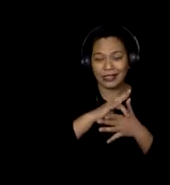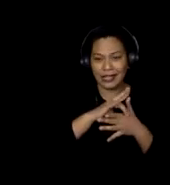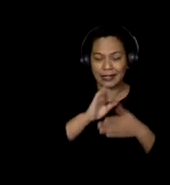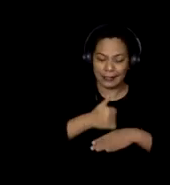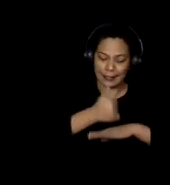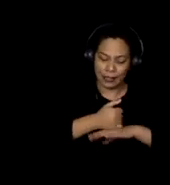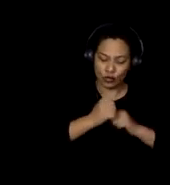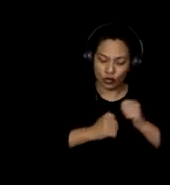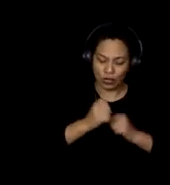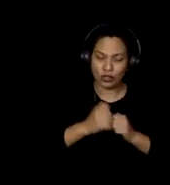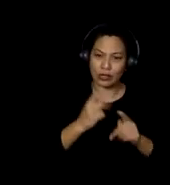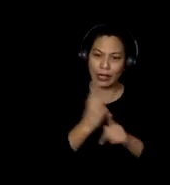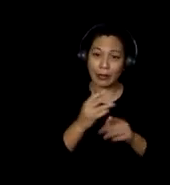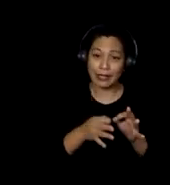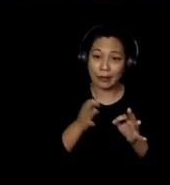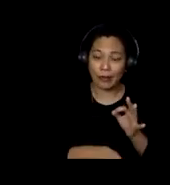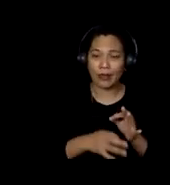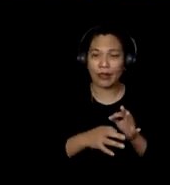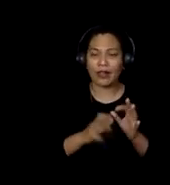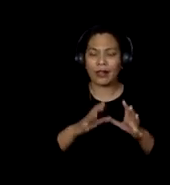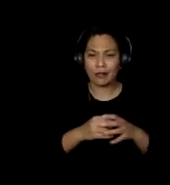our content simple and follow the